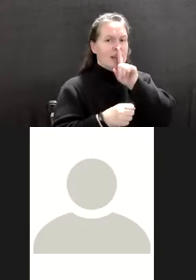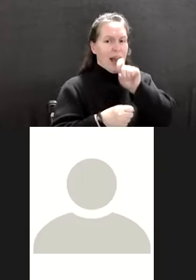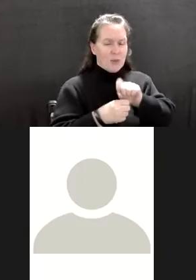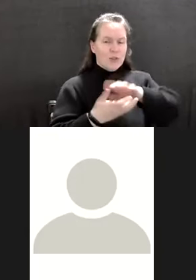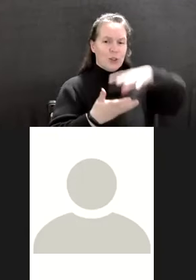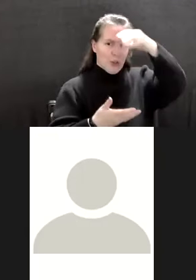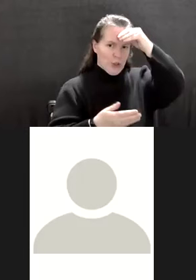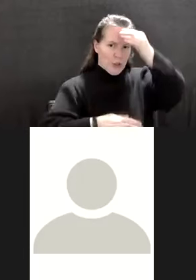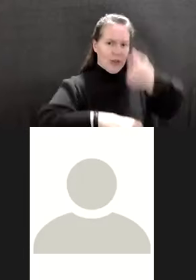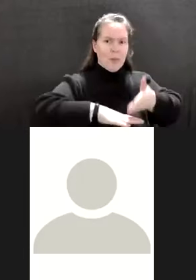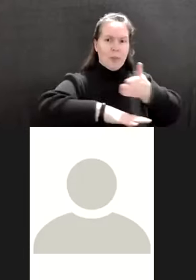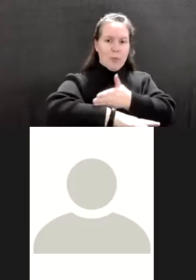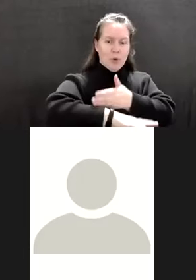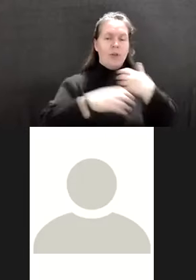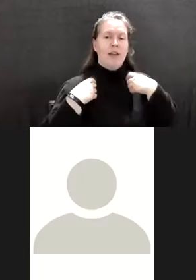healthcare equity?